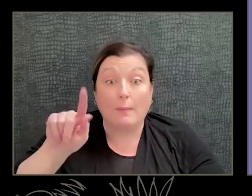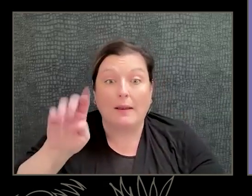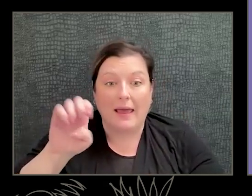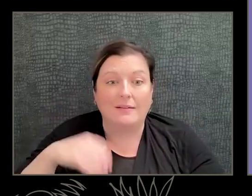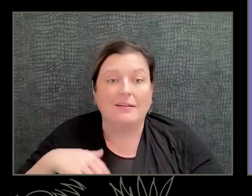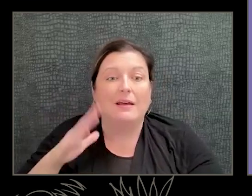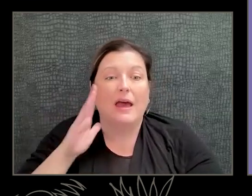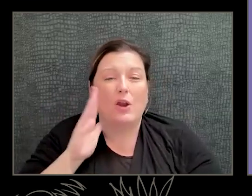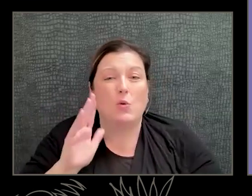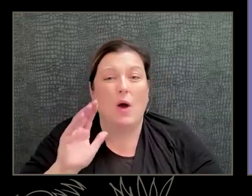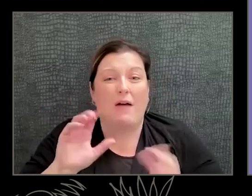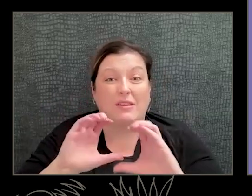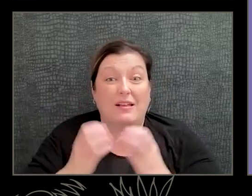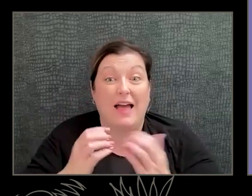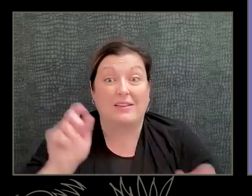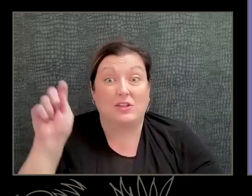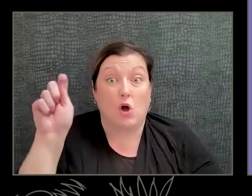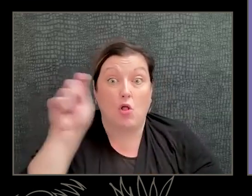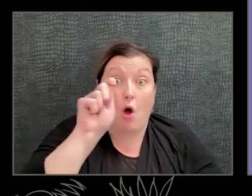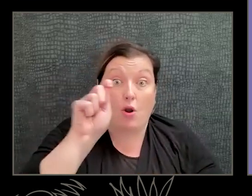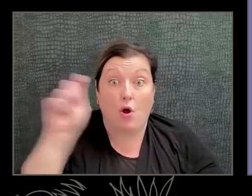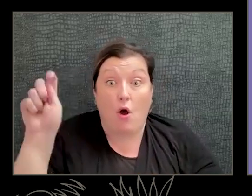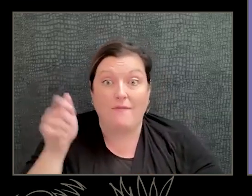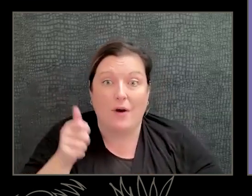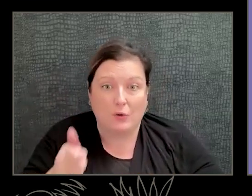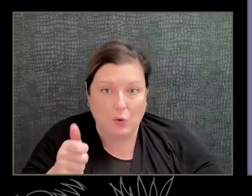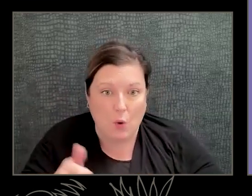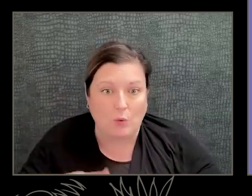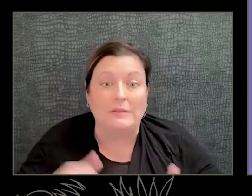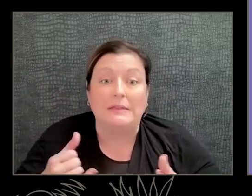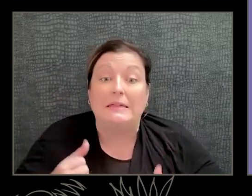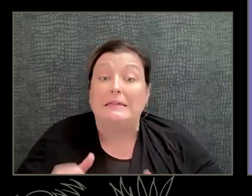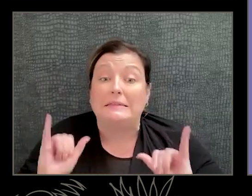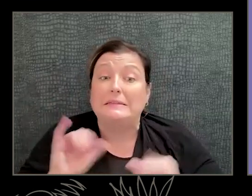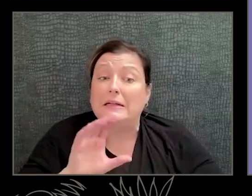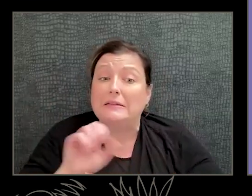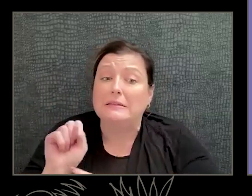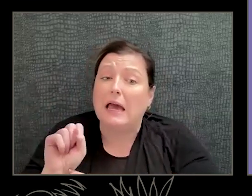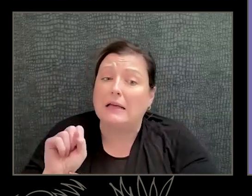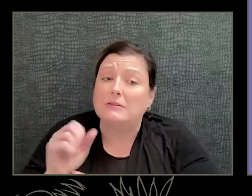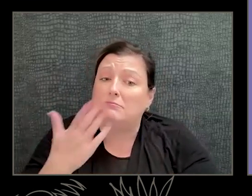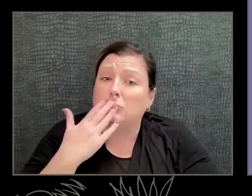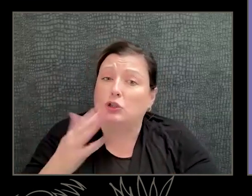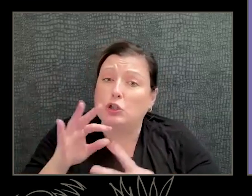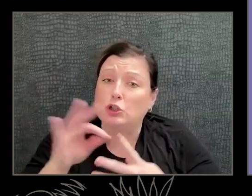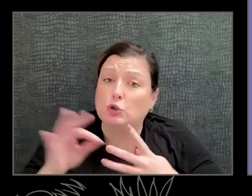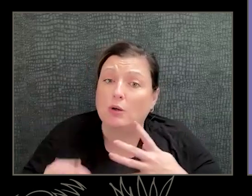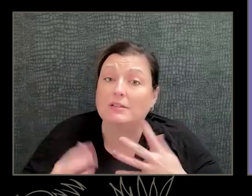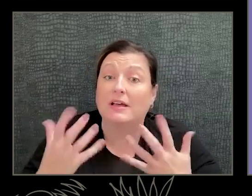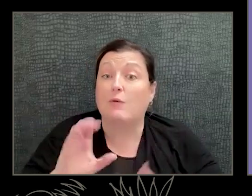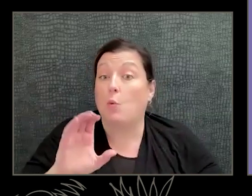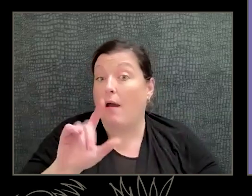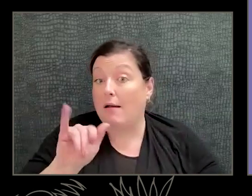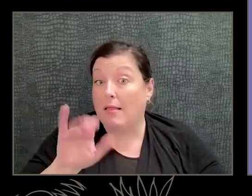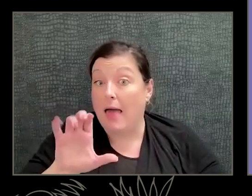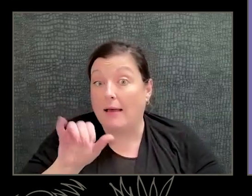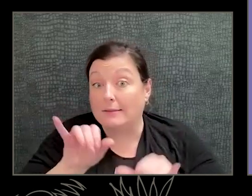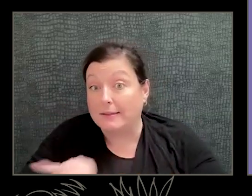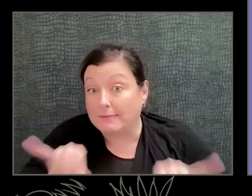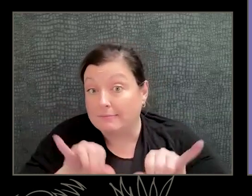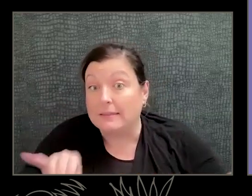your own. So CSS modules is still a very solid choice if you want classic scoped styles without a really heavy